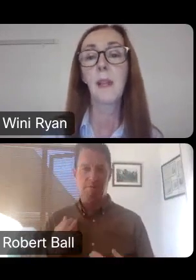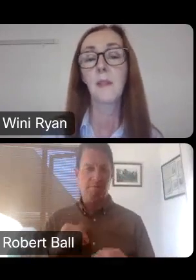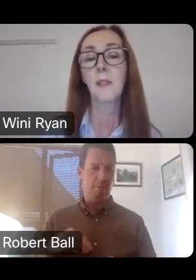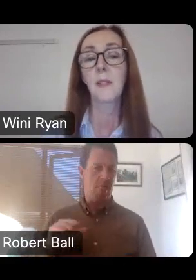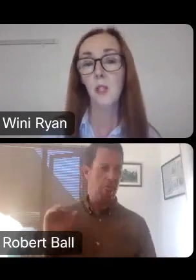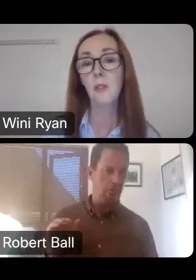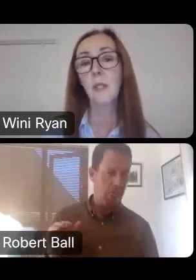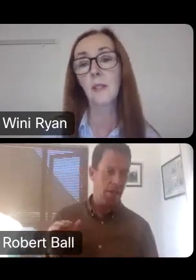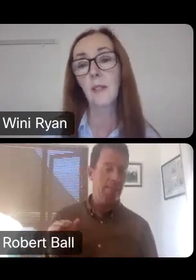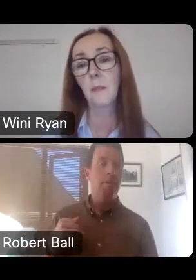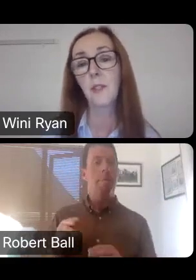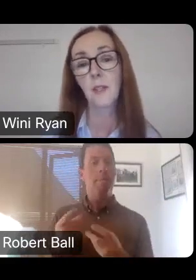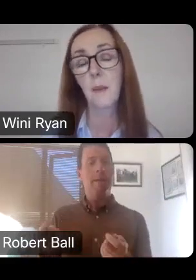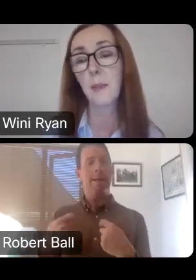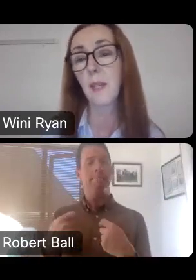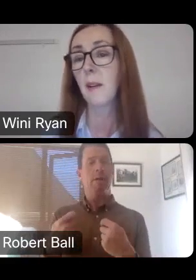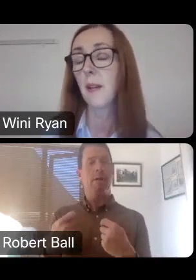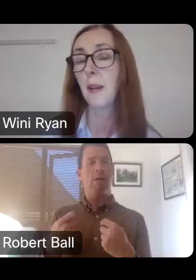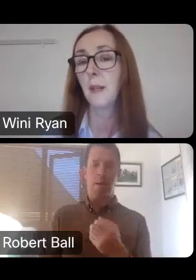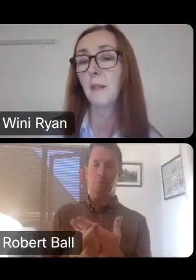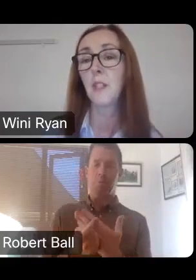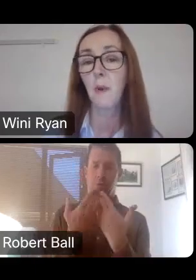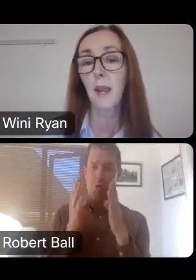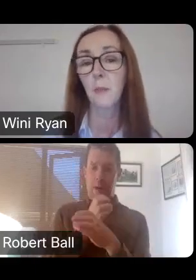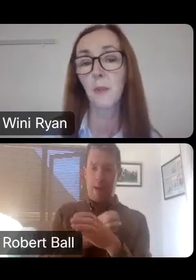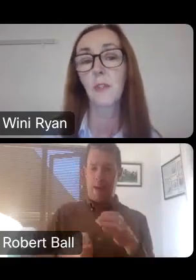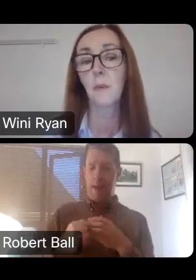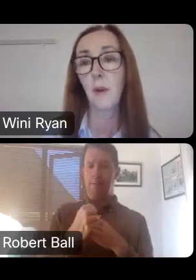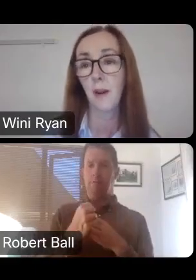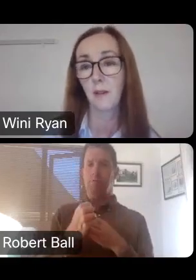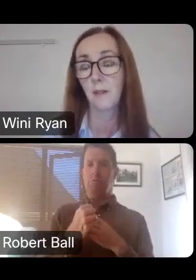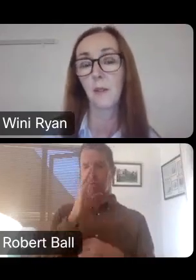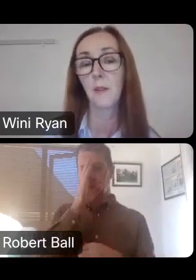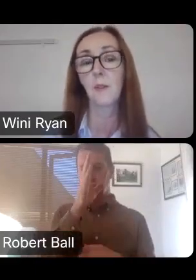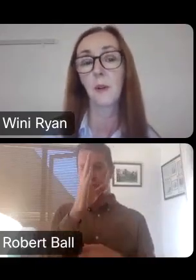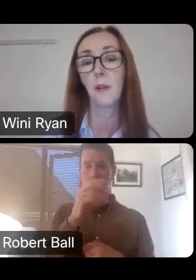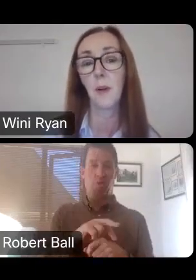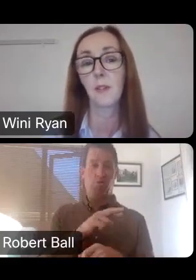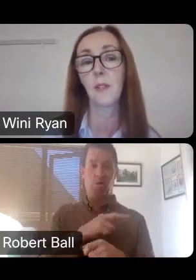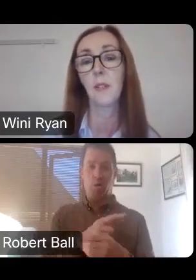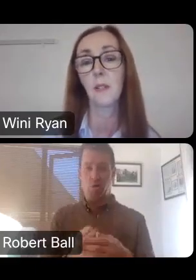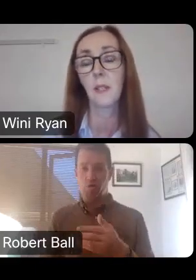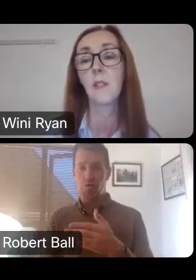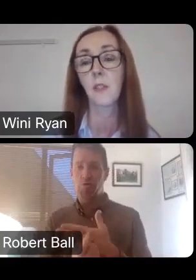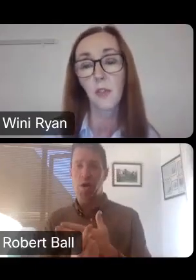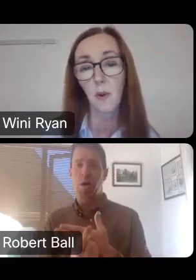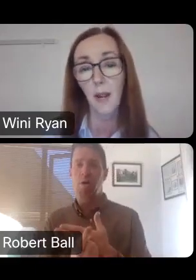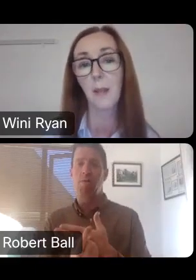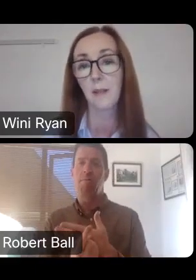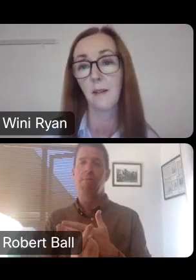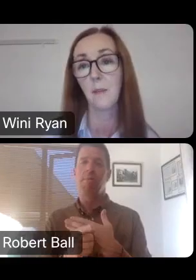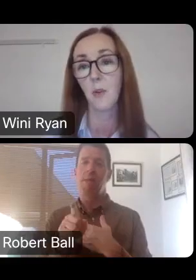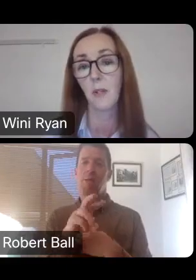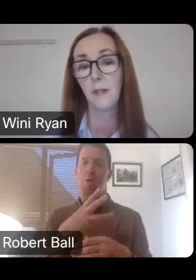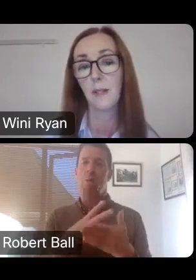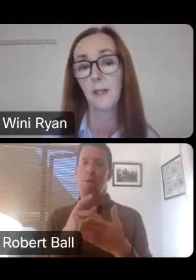People give us opportunities to demonstrate empathy. The direct ones are rare. So this is where the person is describing